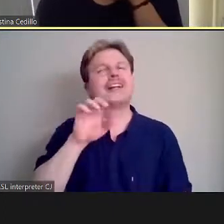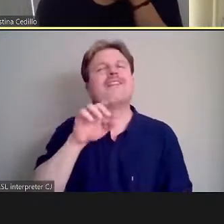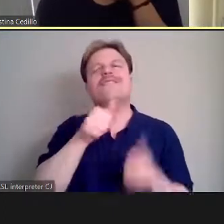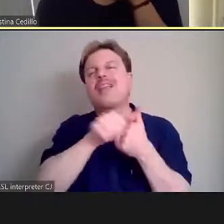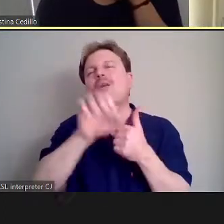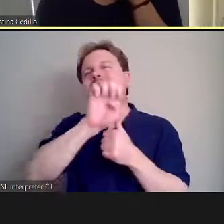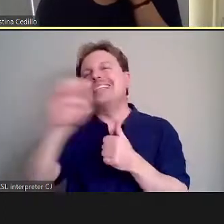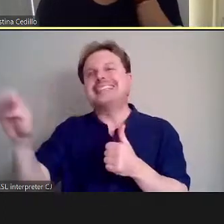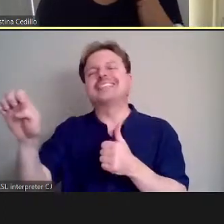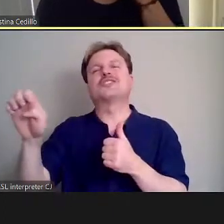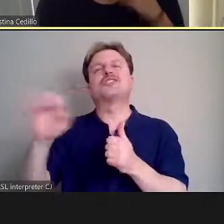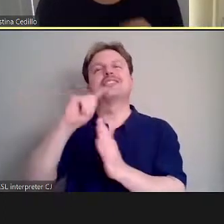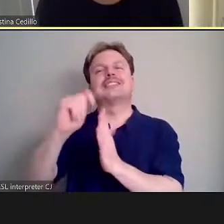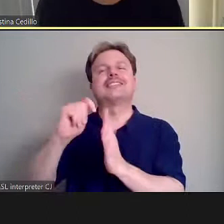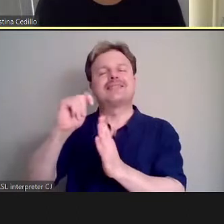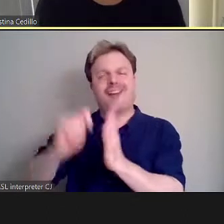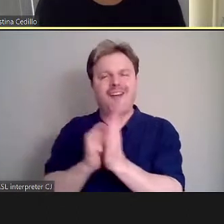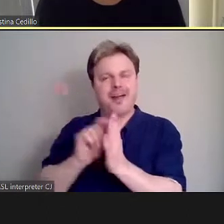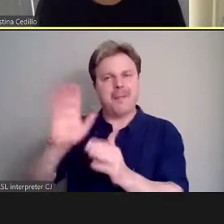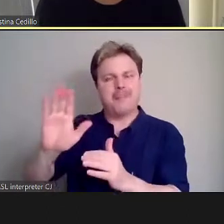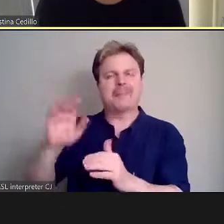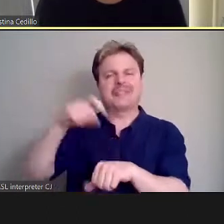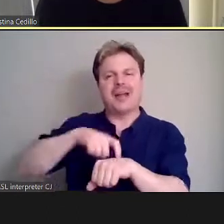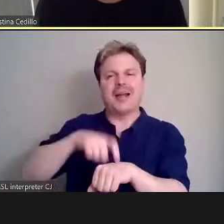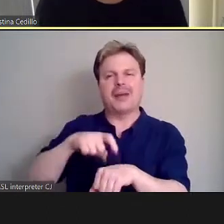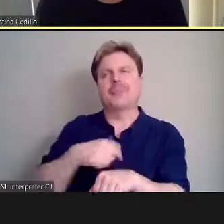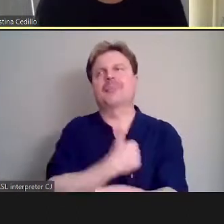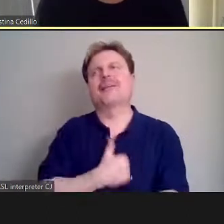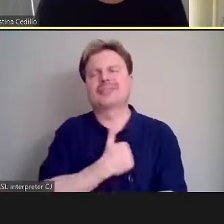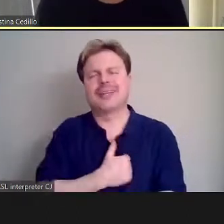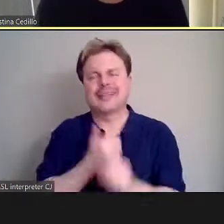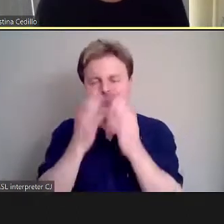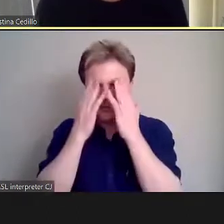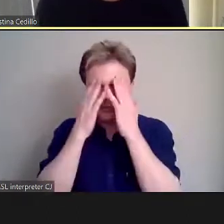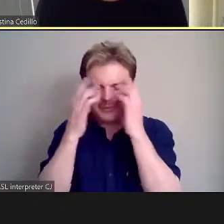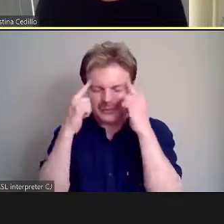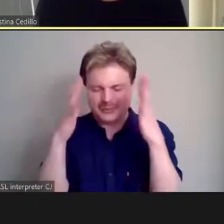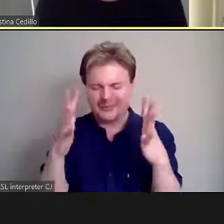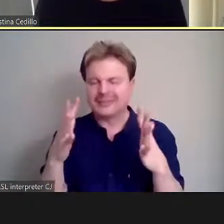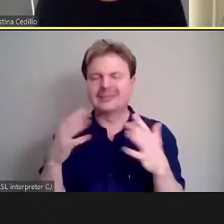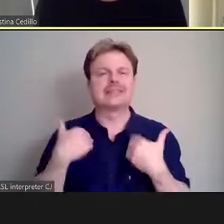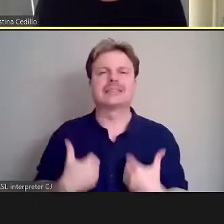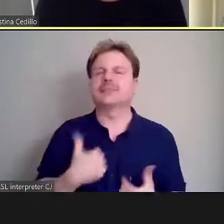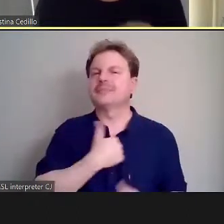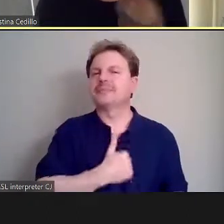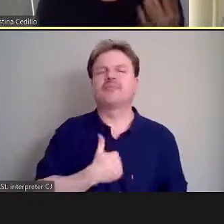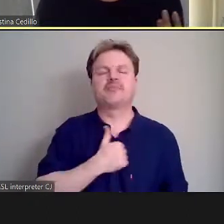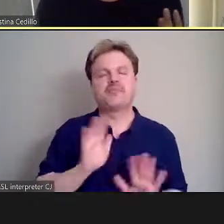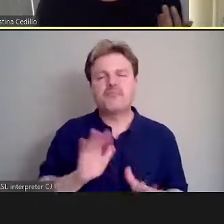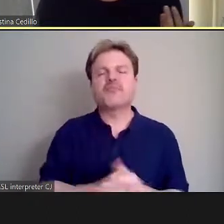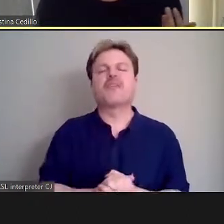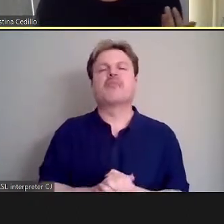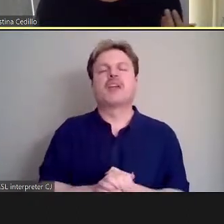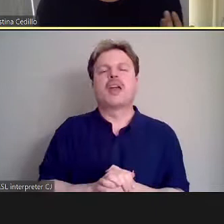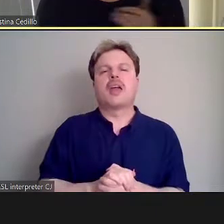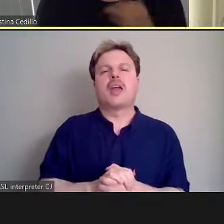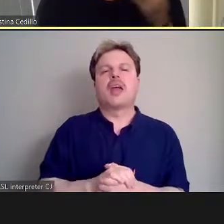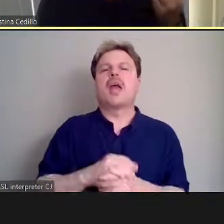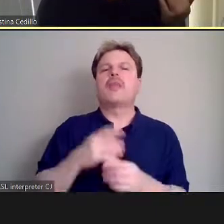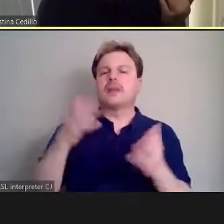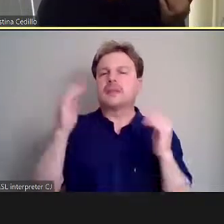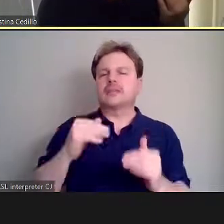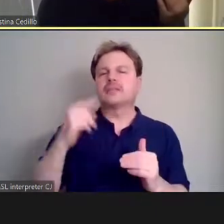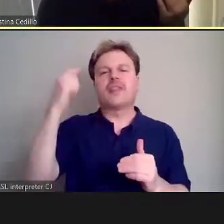So I apologize. I apologize. This was terrible of me. And then thinking through together.